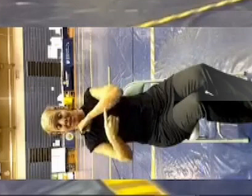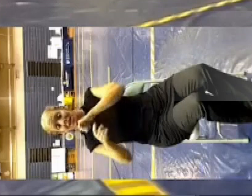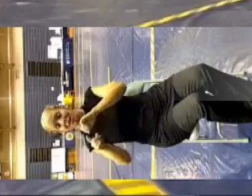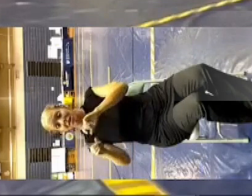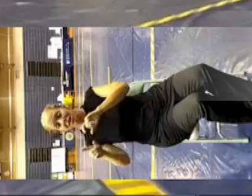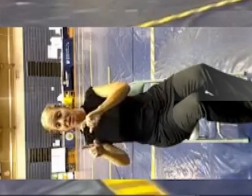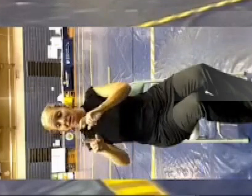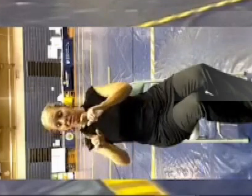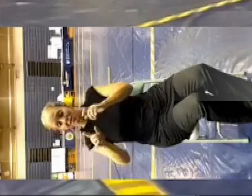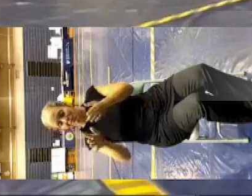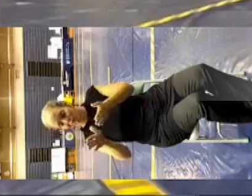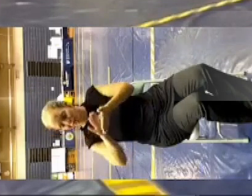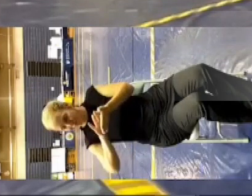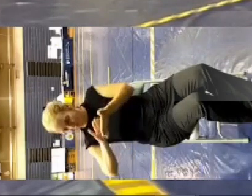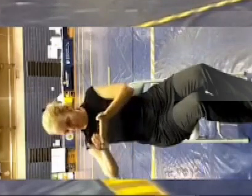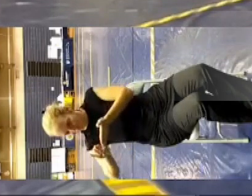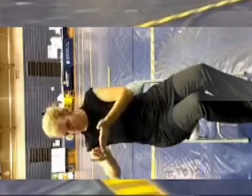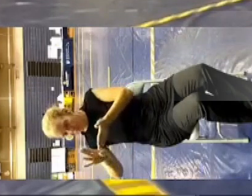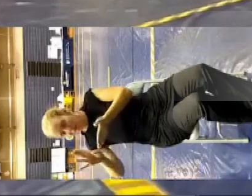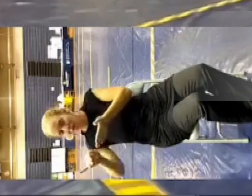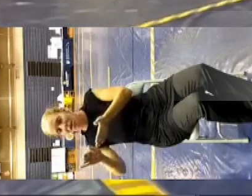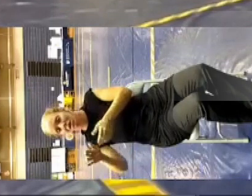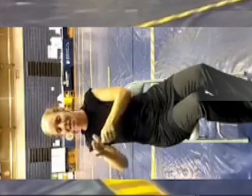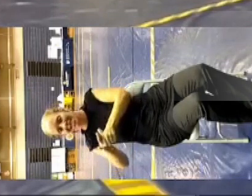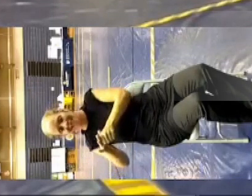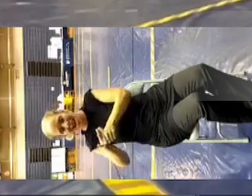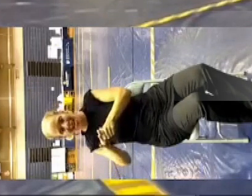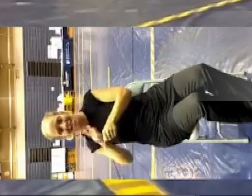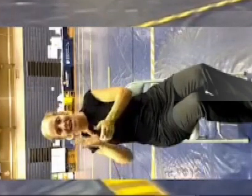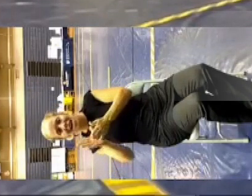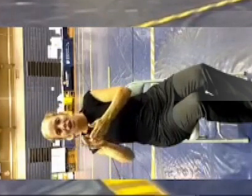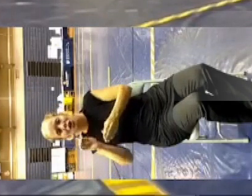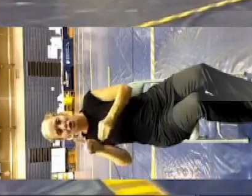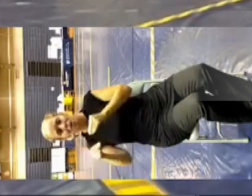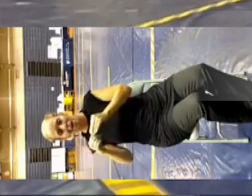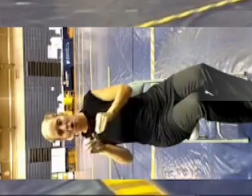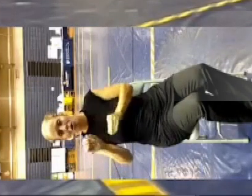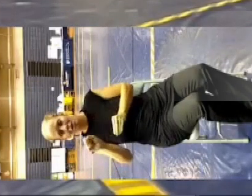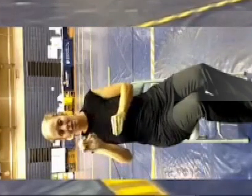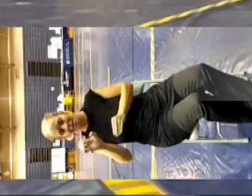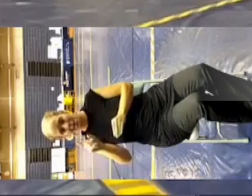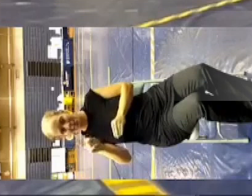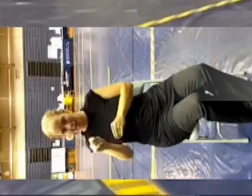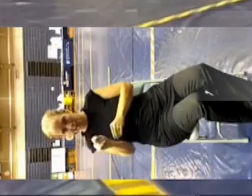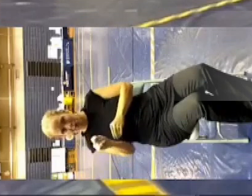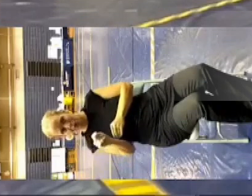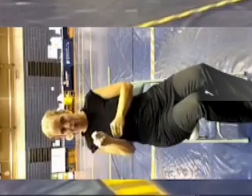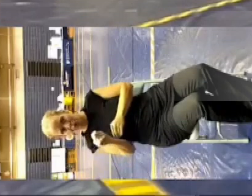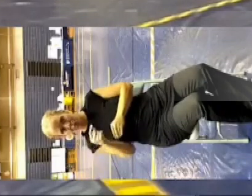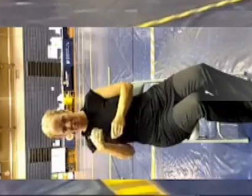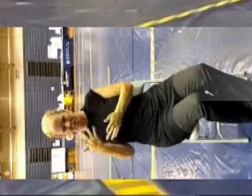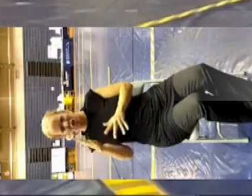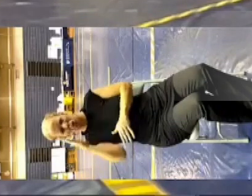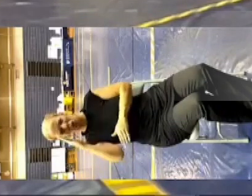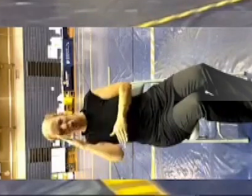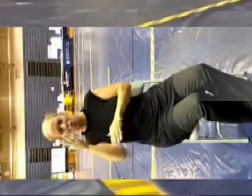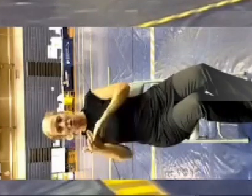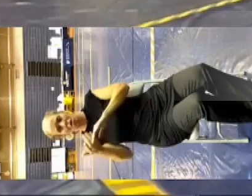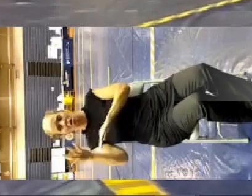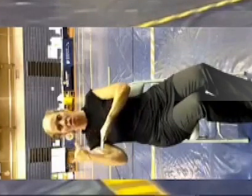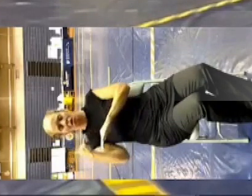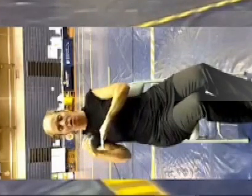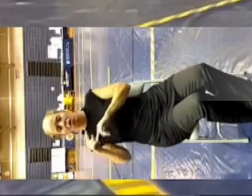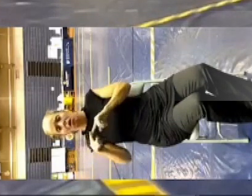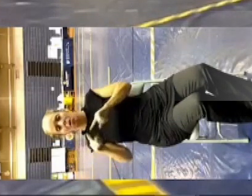goes, I learned about the debris sites back in September. We didn't hear any community